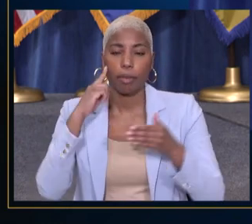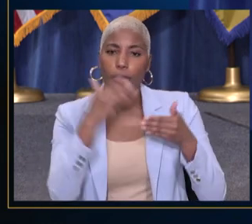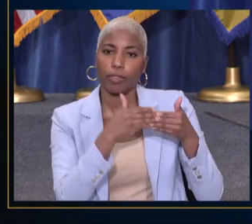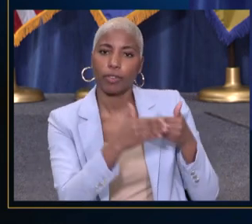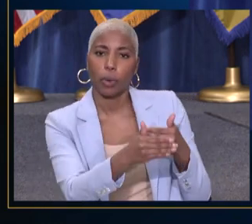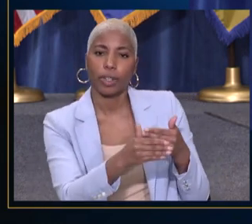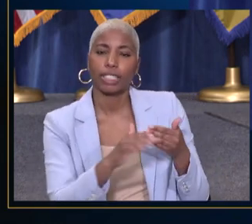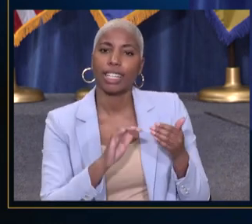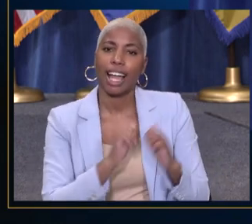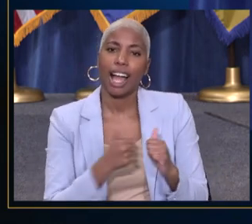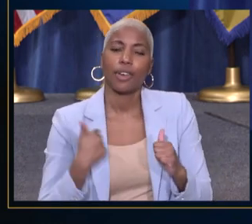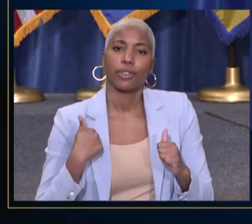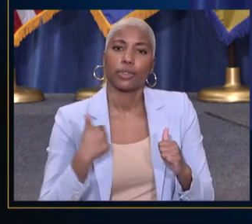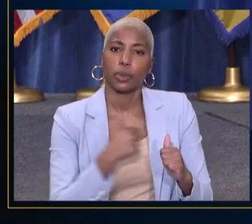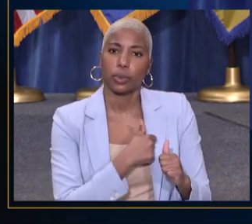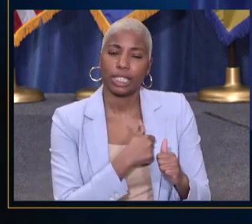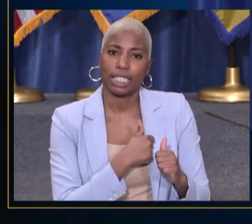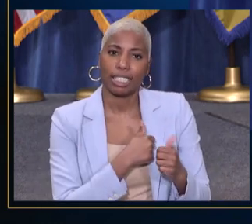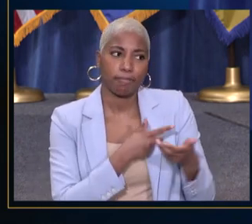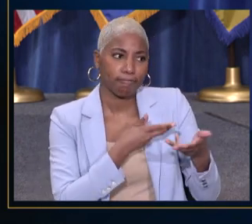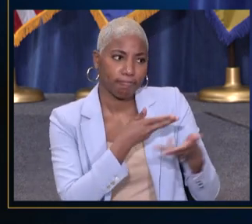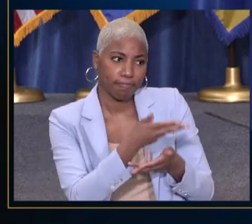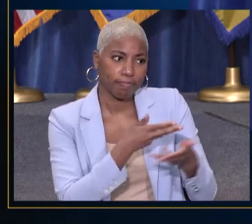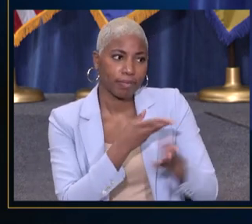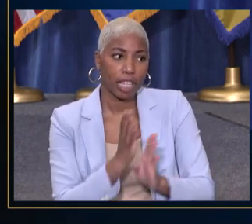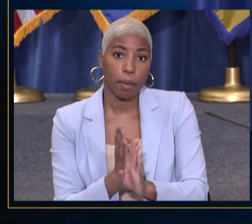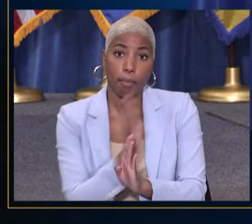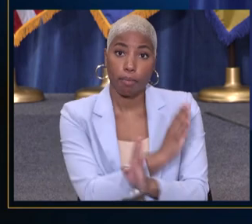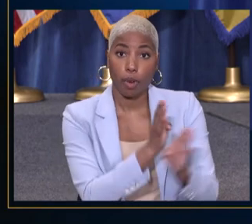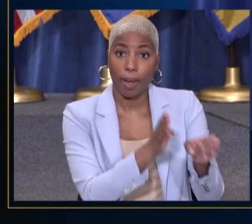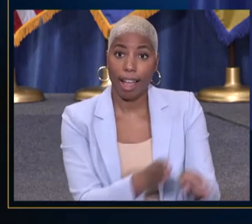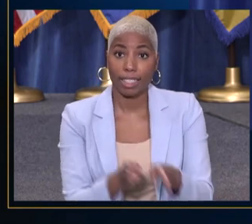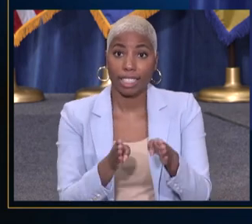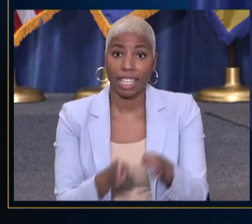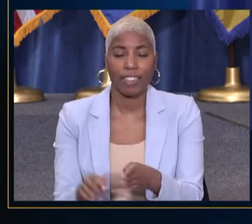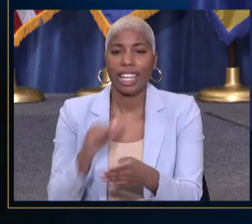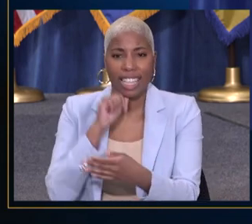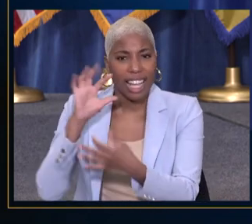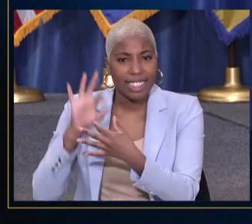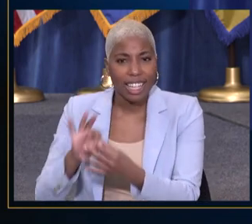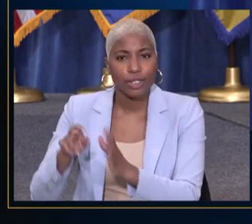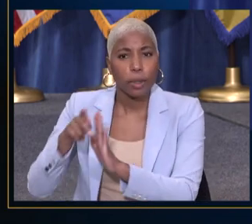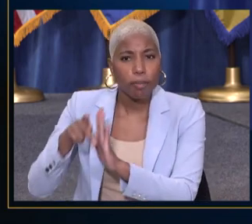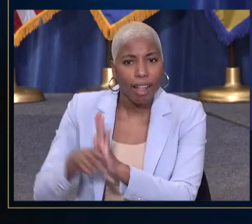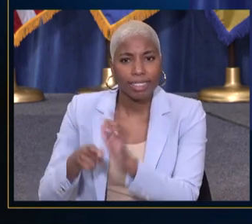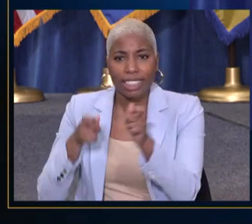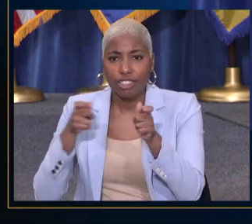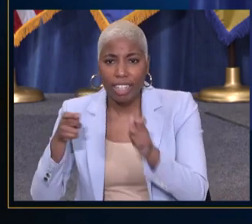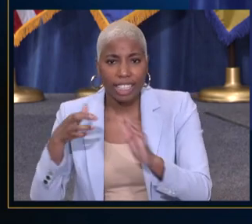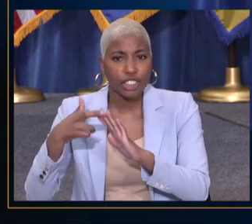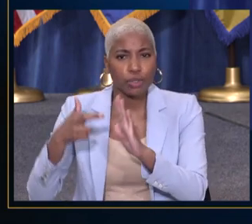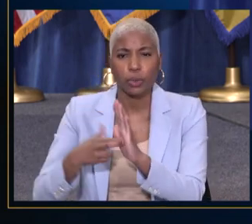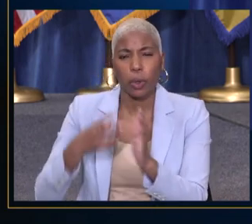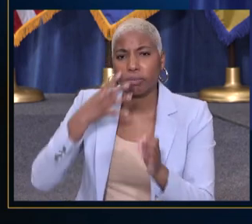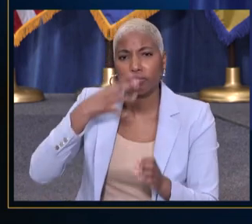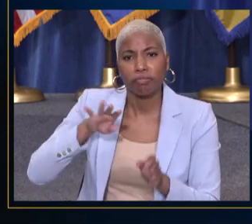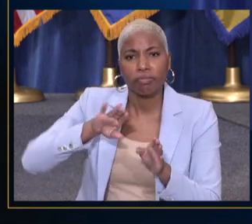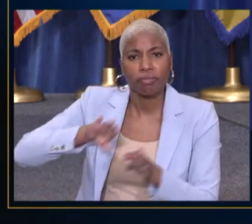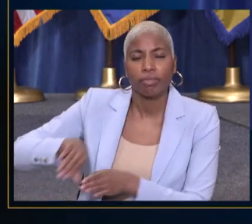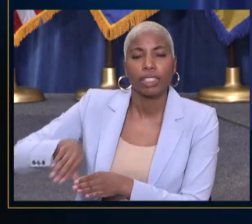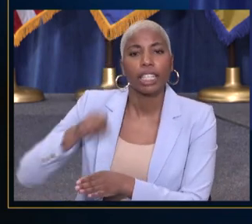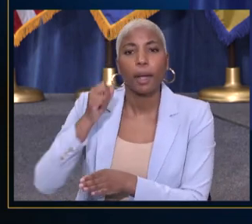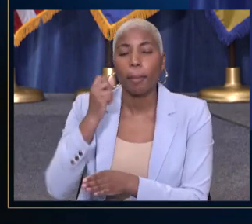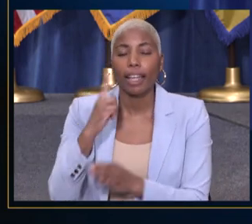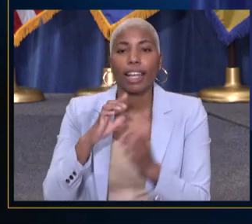do we do even more just on a proactive, not tied to a role, not tied to a regulation or initiative, but just really